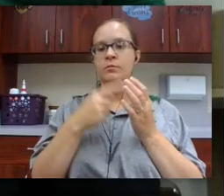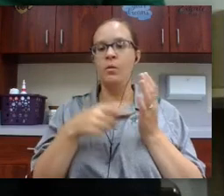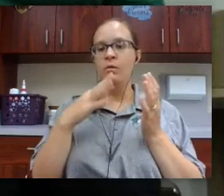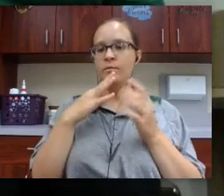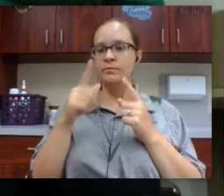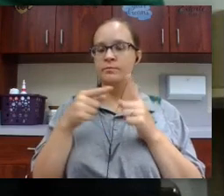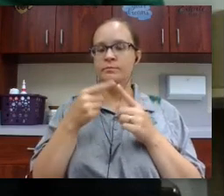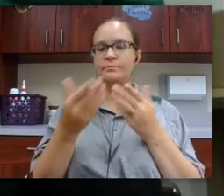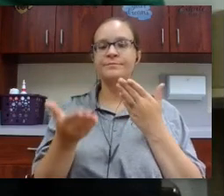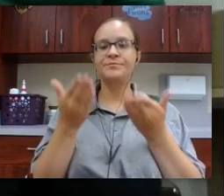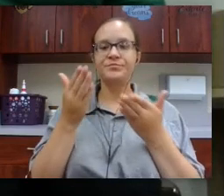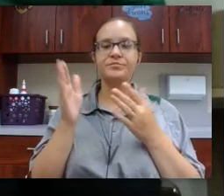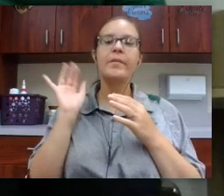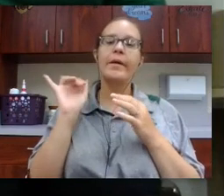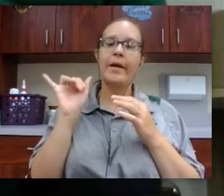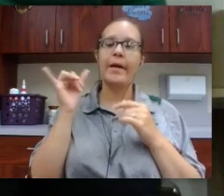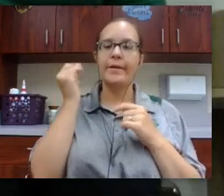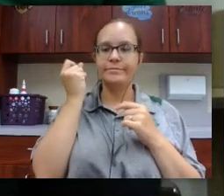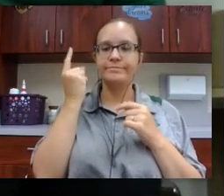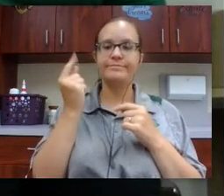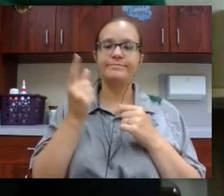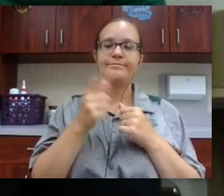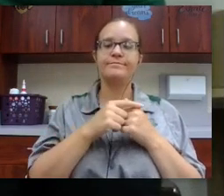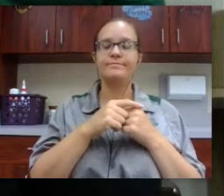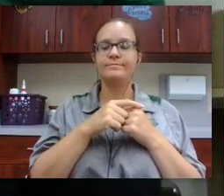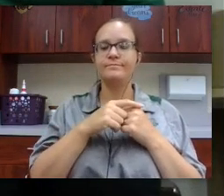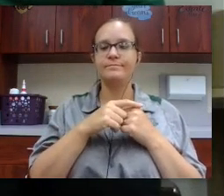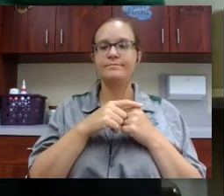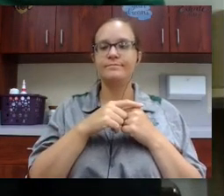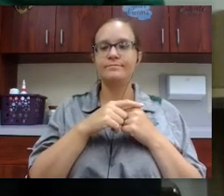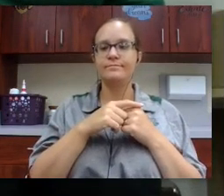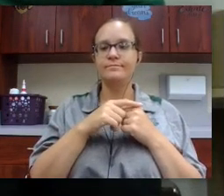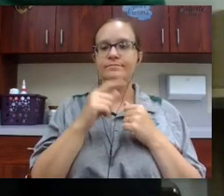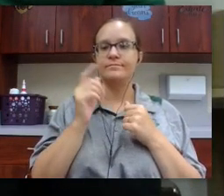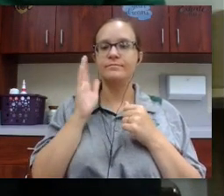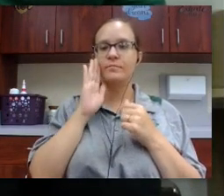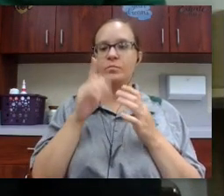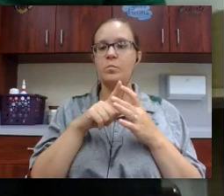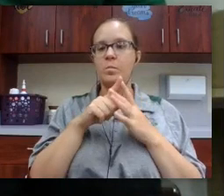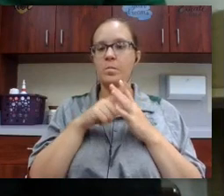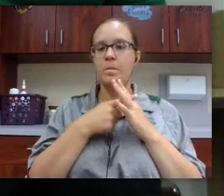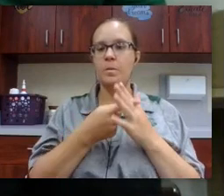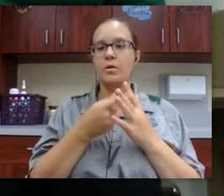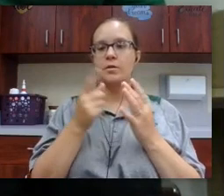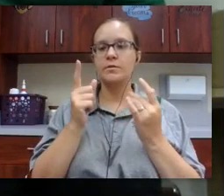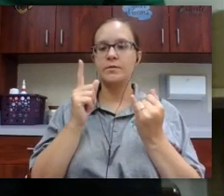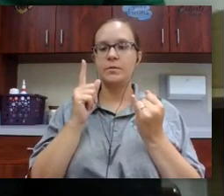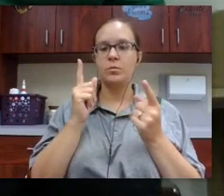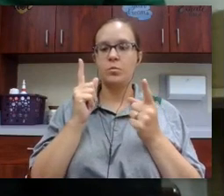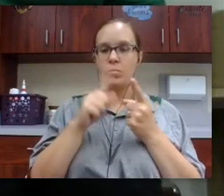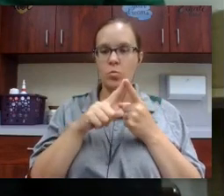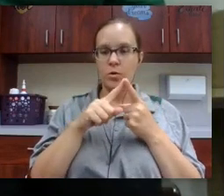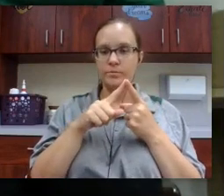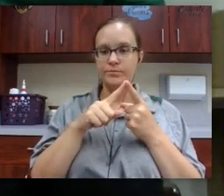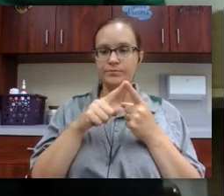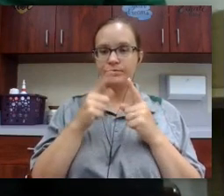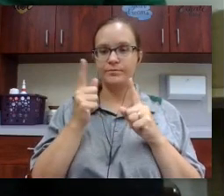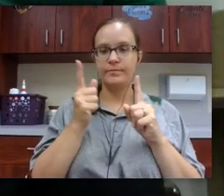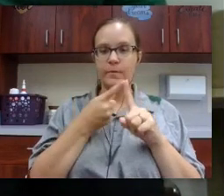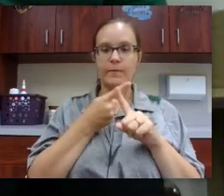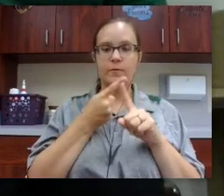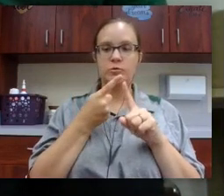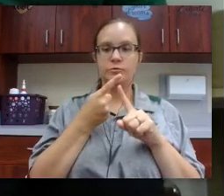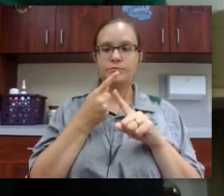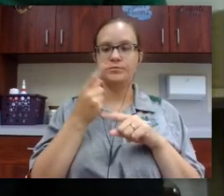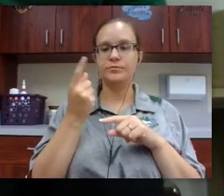is probably going to make a lot of sense to you. So, I'm going to start off by saying, number one, you must